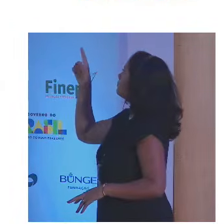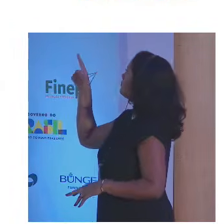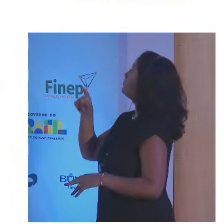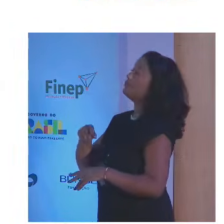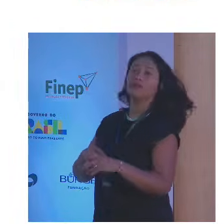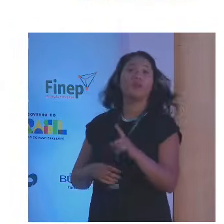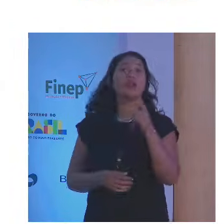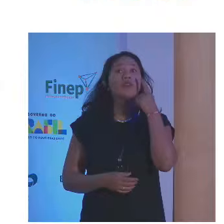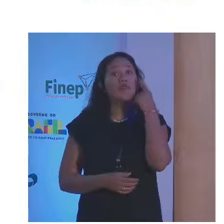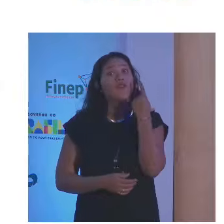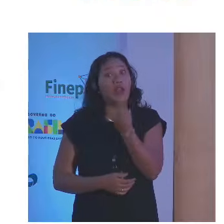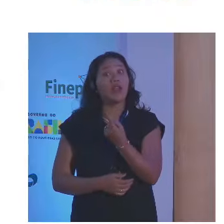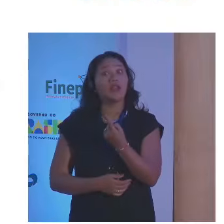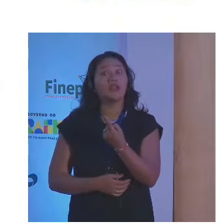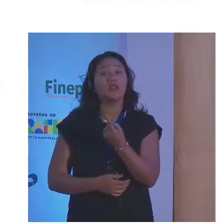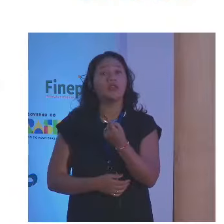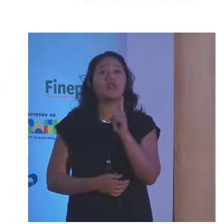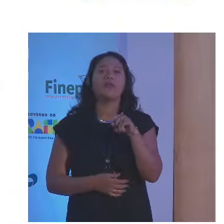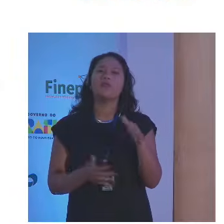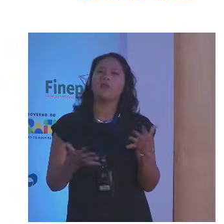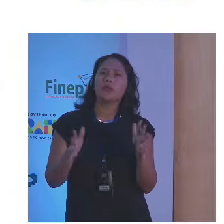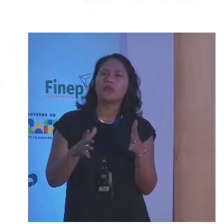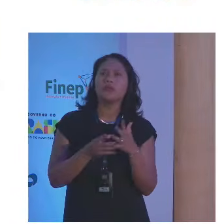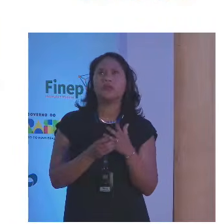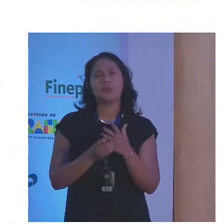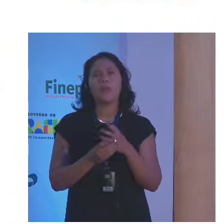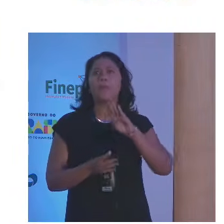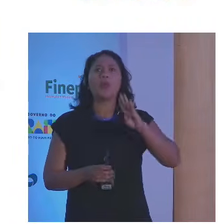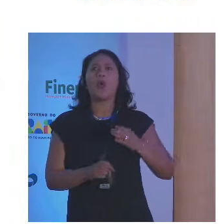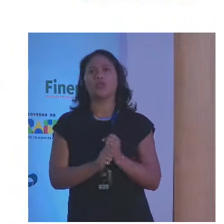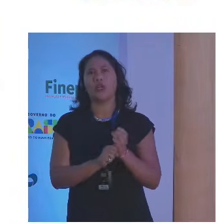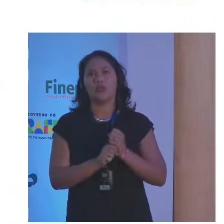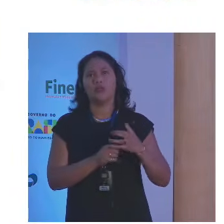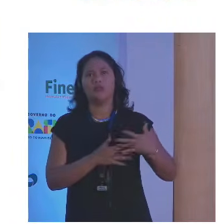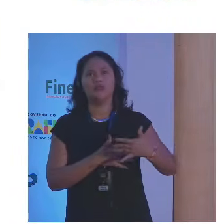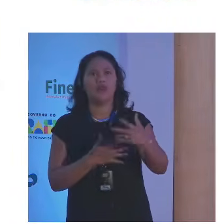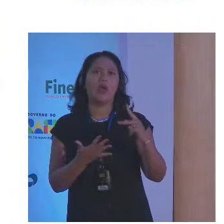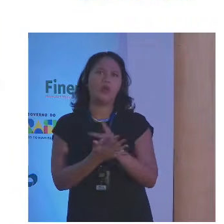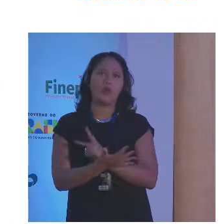for hundreds of thousands to millions of years.